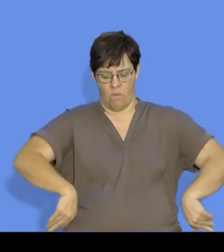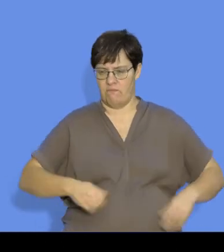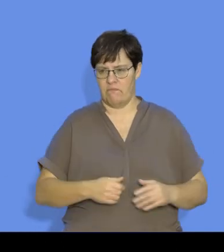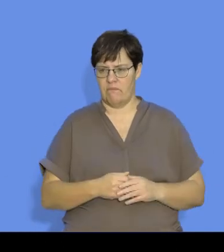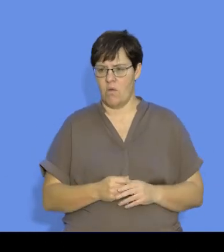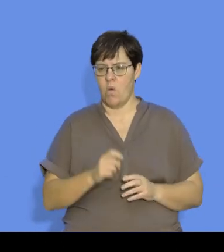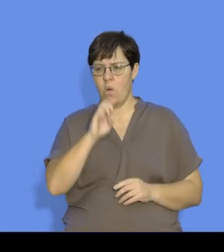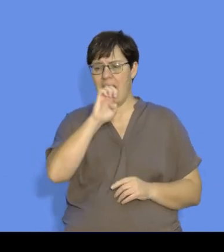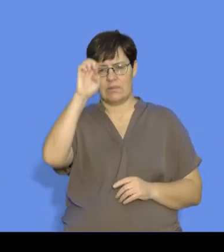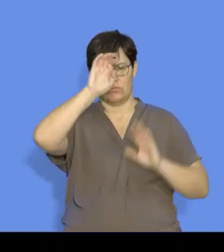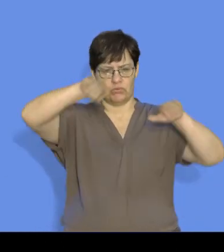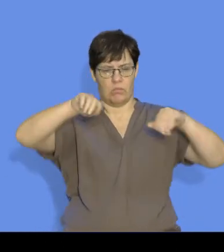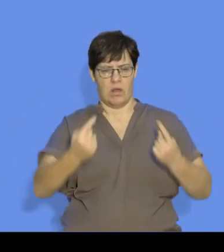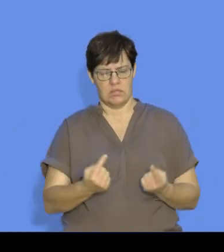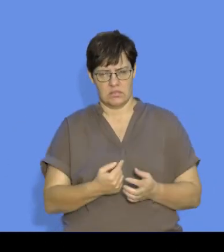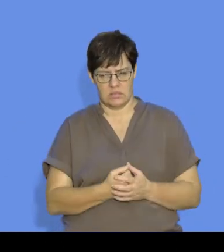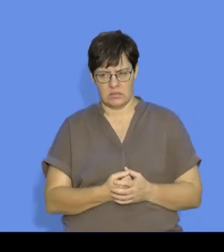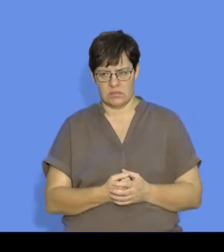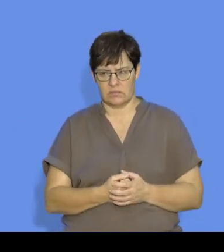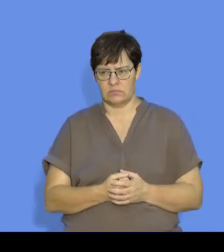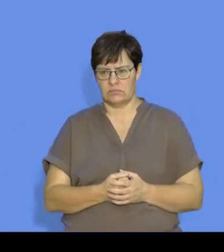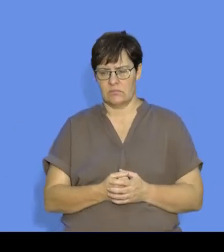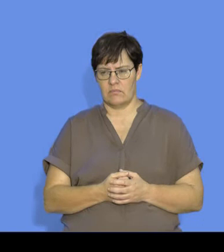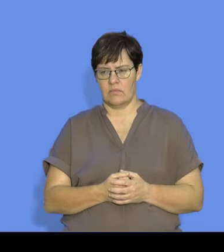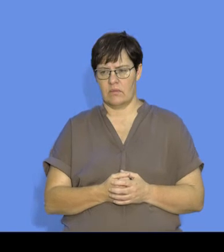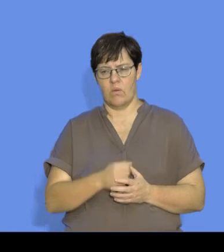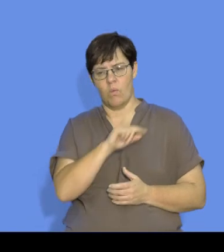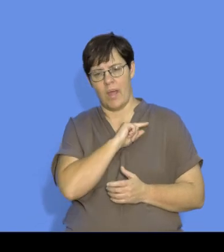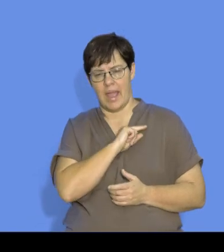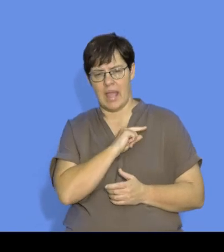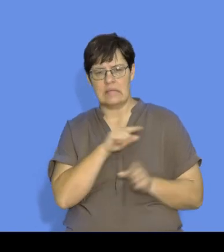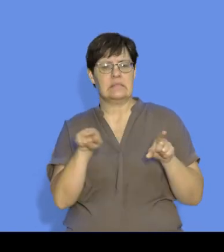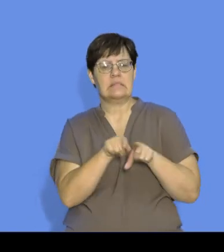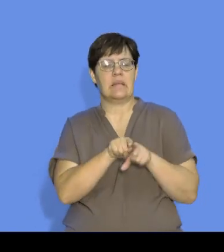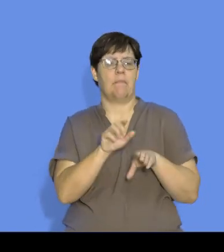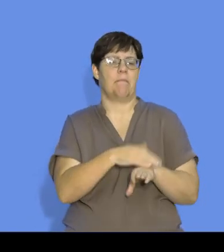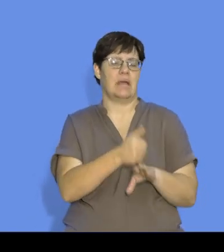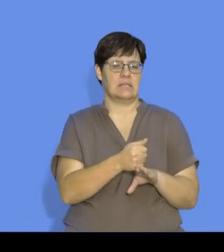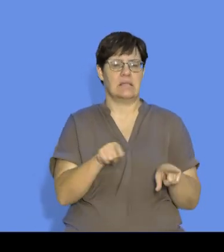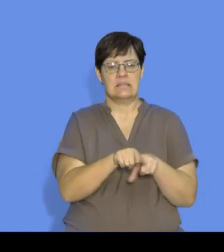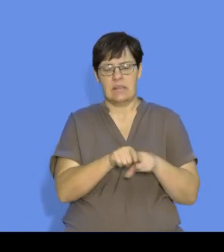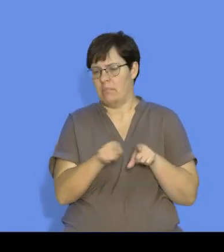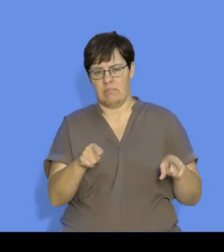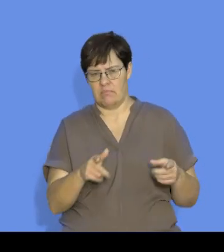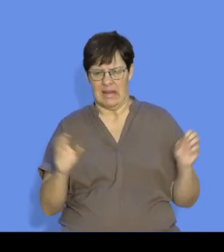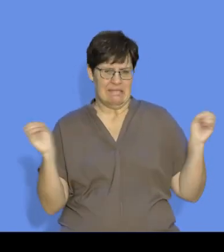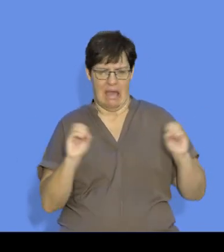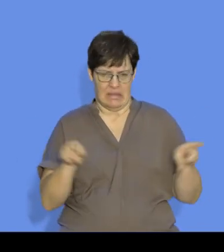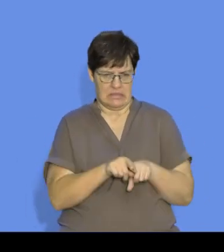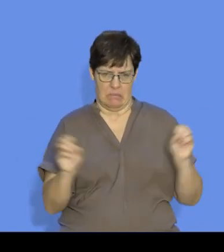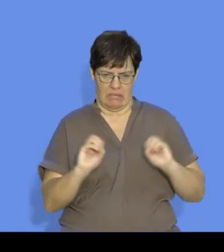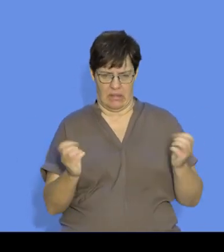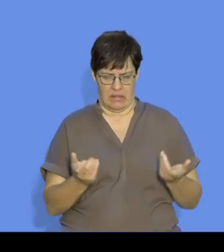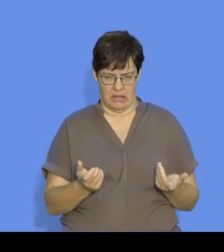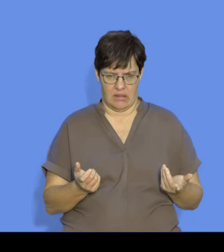my exponents because I'm thinking I'm having the same basis or the same exponents. There's nothing that's the same